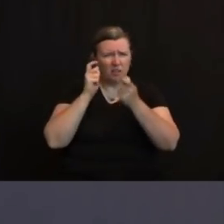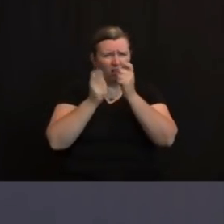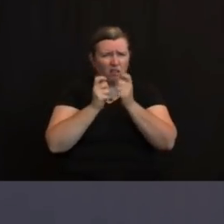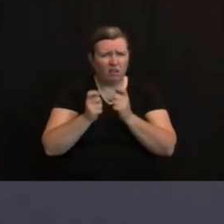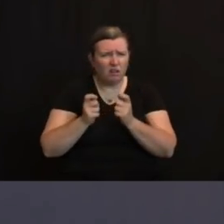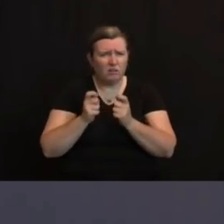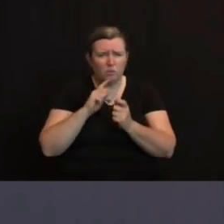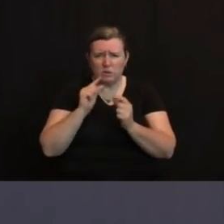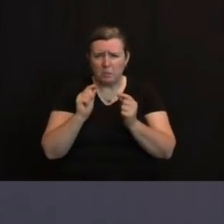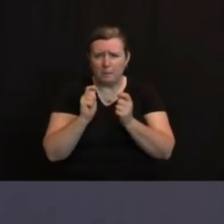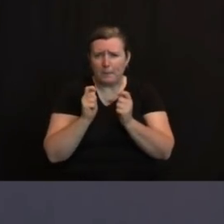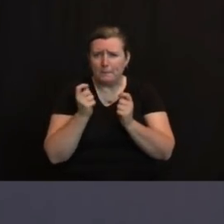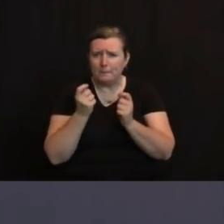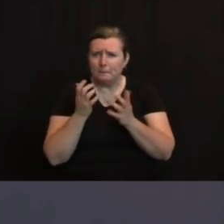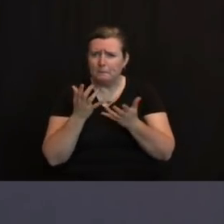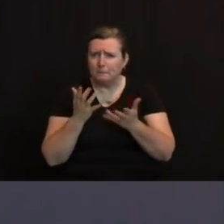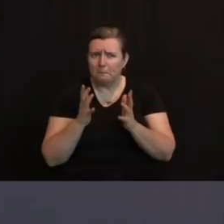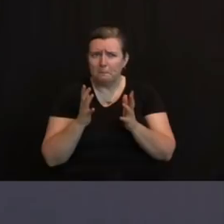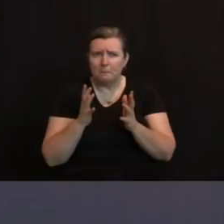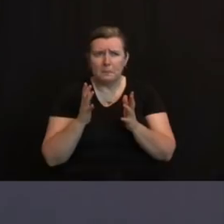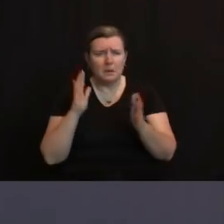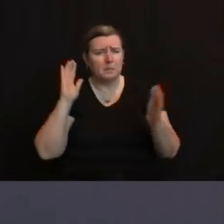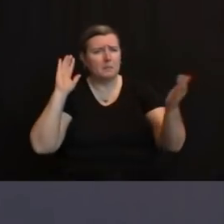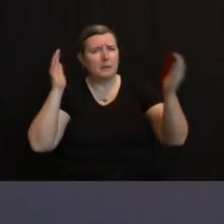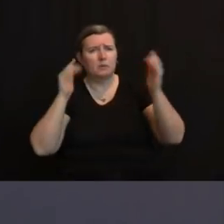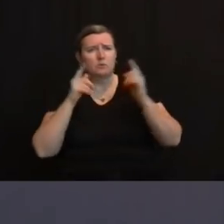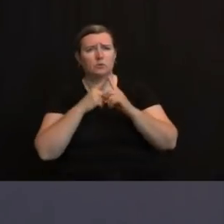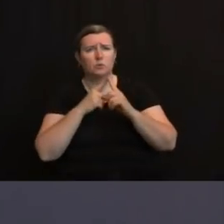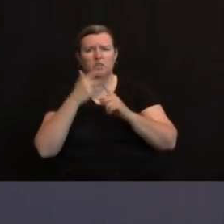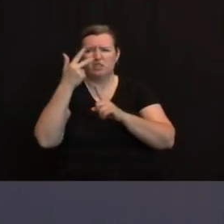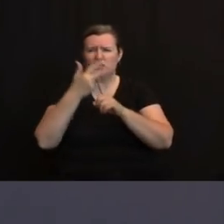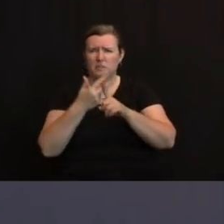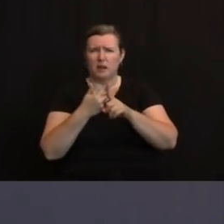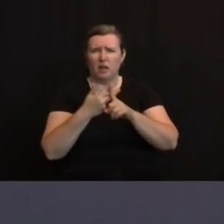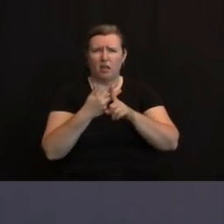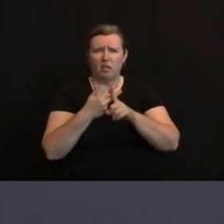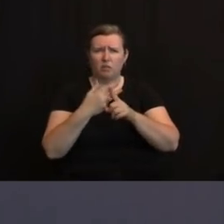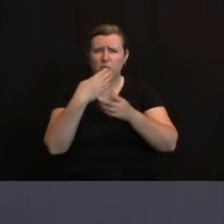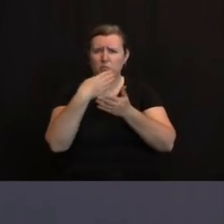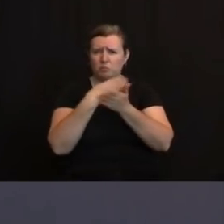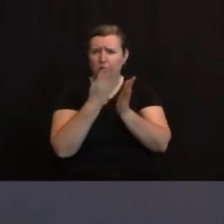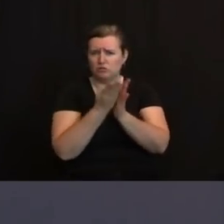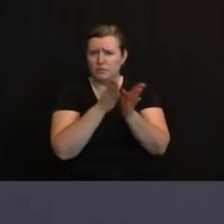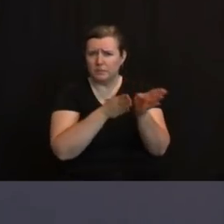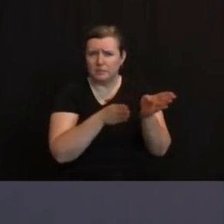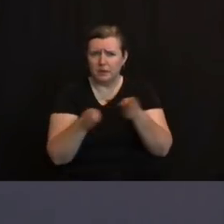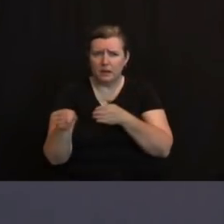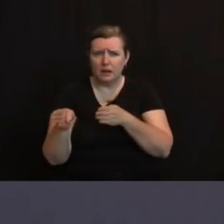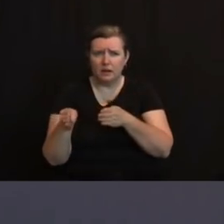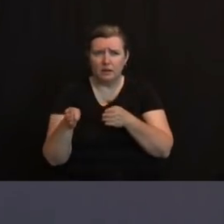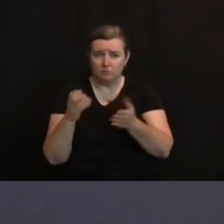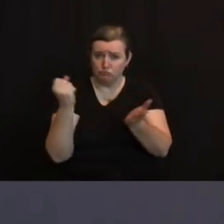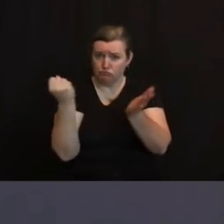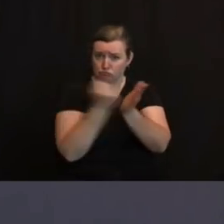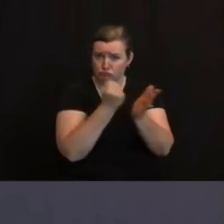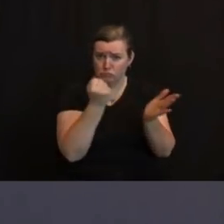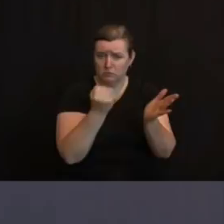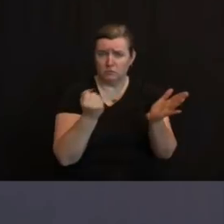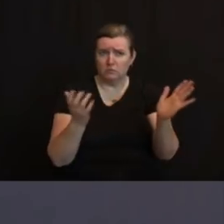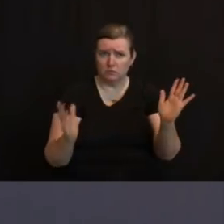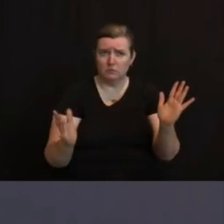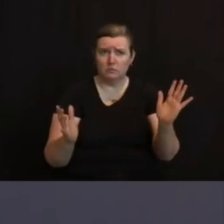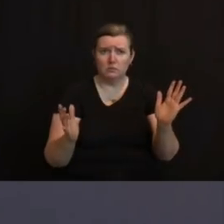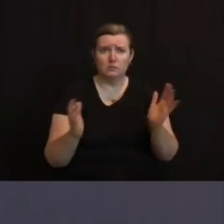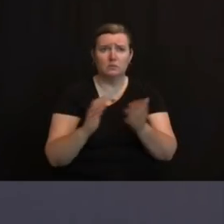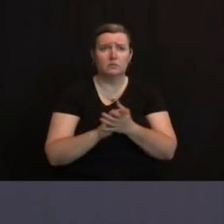budget plan that the Treasury proposed last month. Are you planning to enact that bill if it clears the legislature and makes it to your desk? And